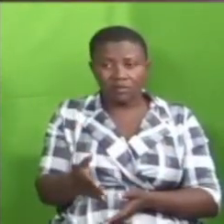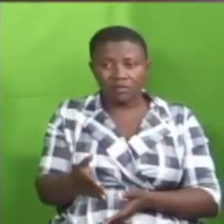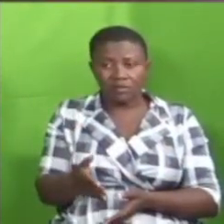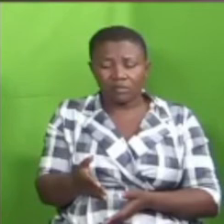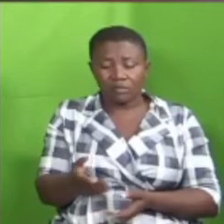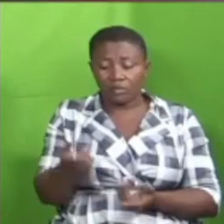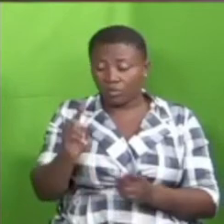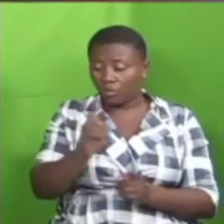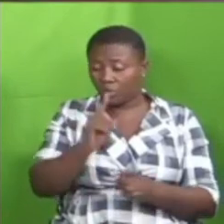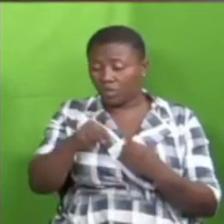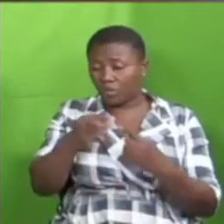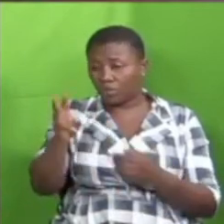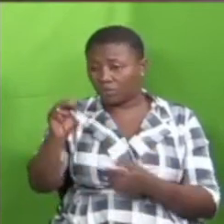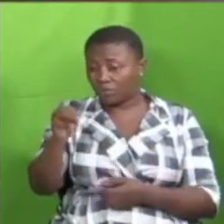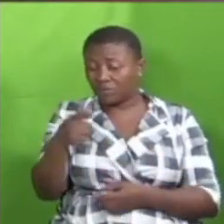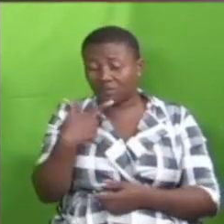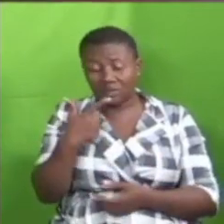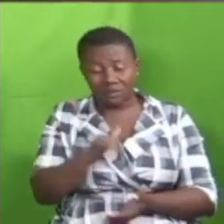him, he mentioned